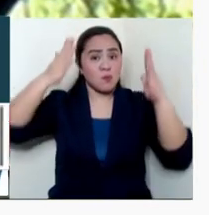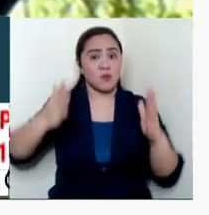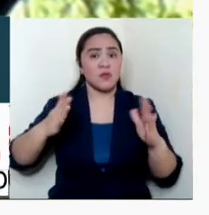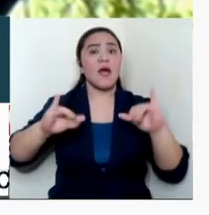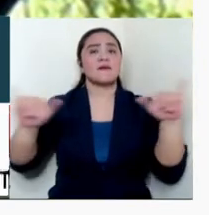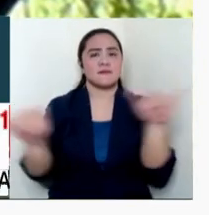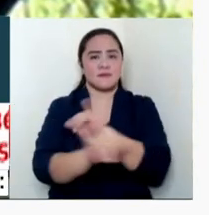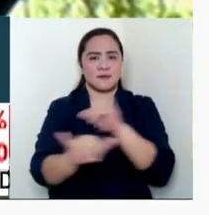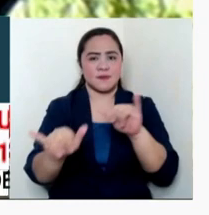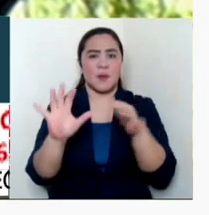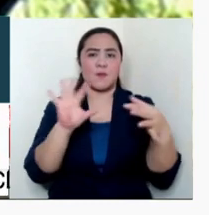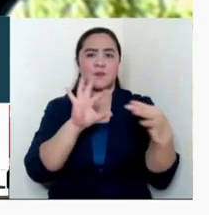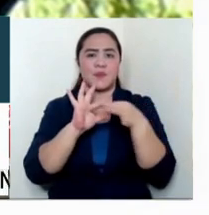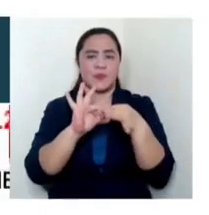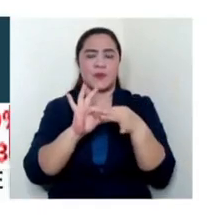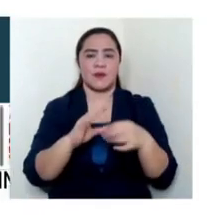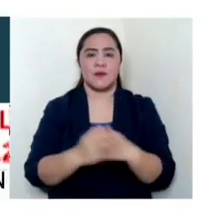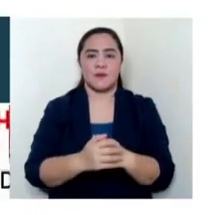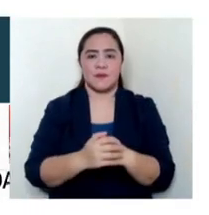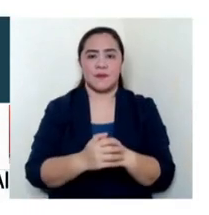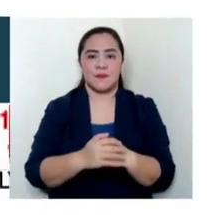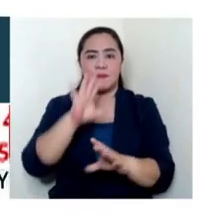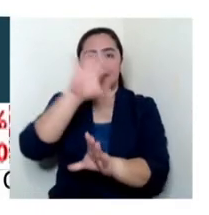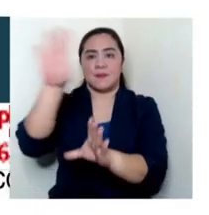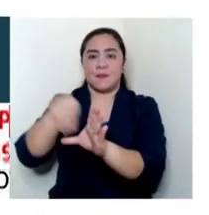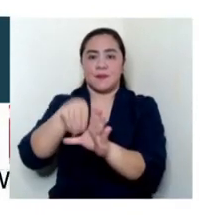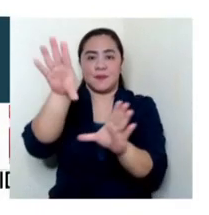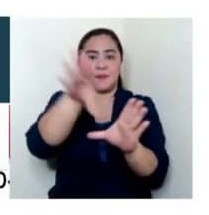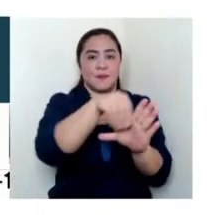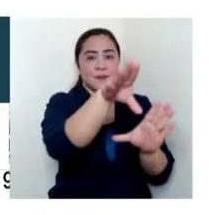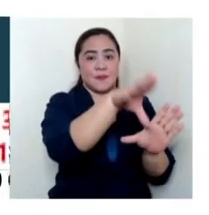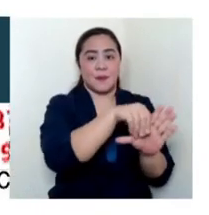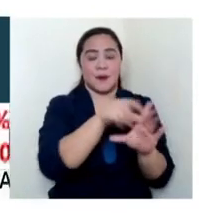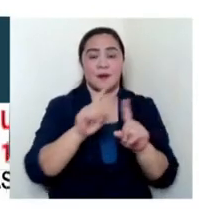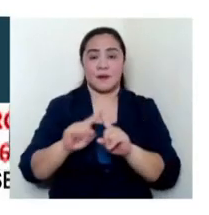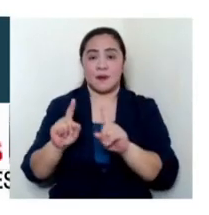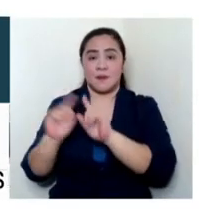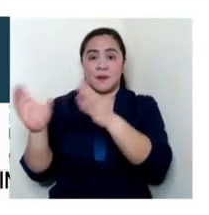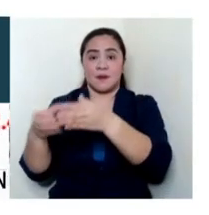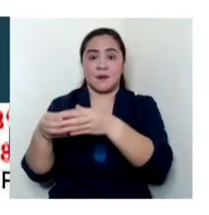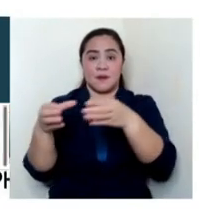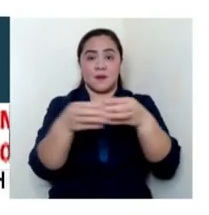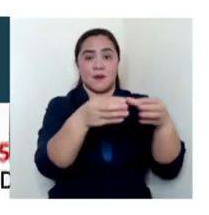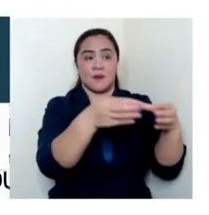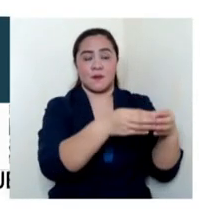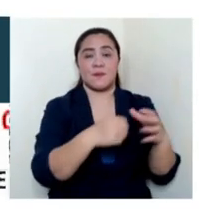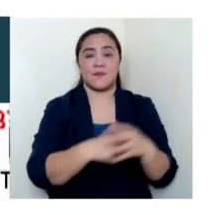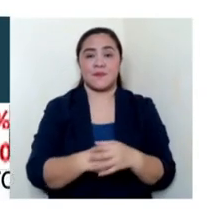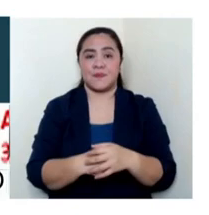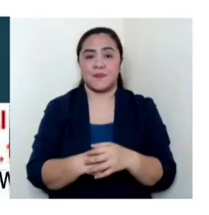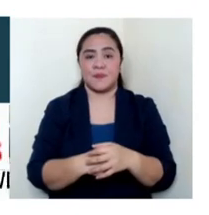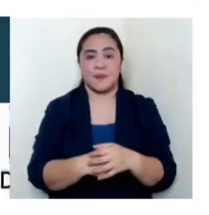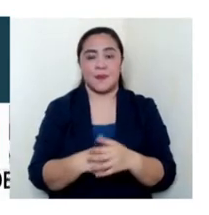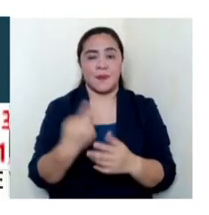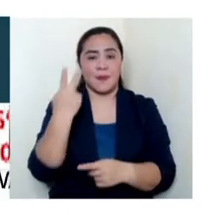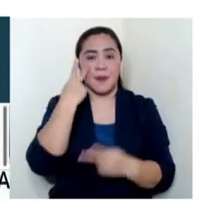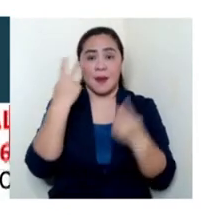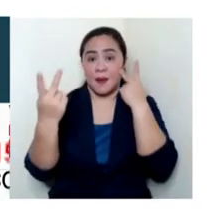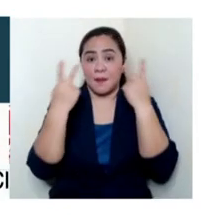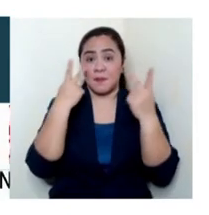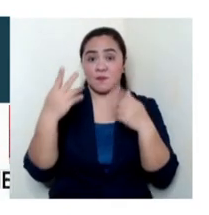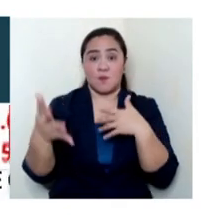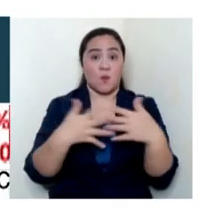So let me go back to your inclusion in several slates now, Governor. Will you see whoever